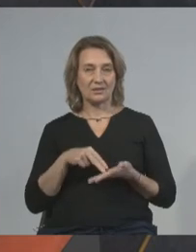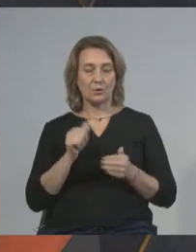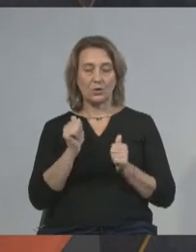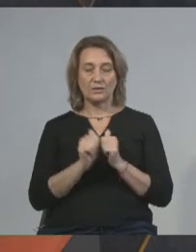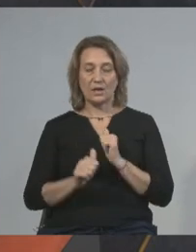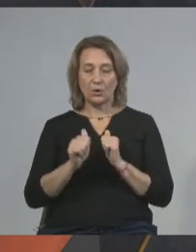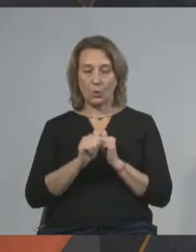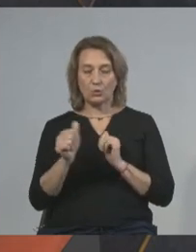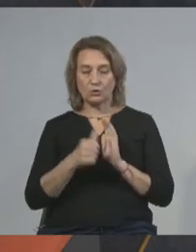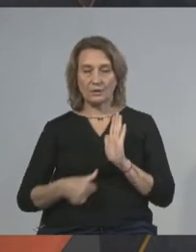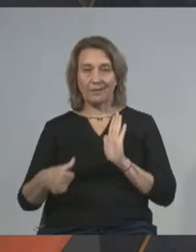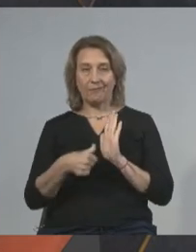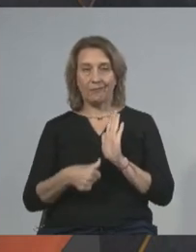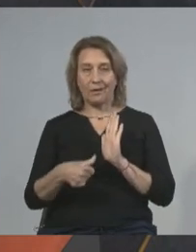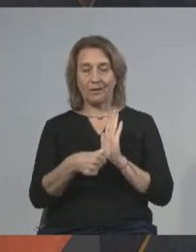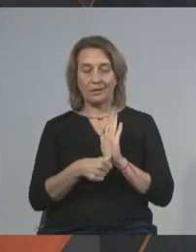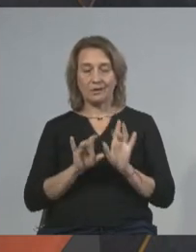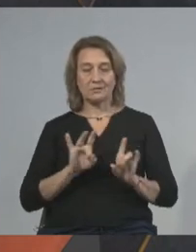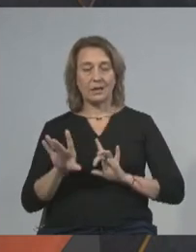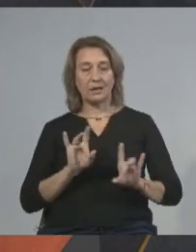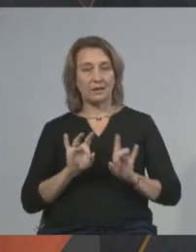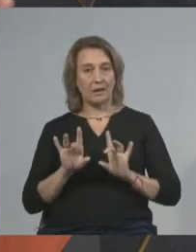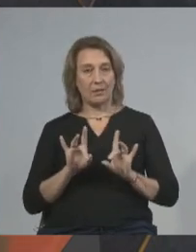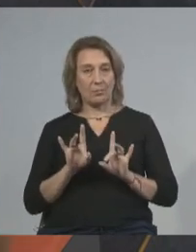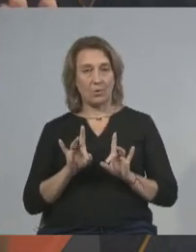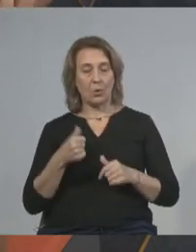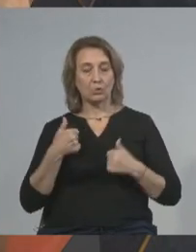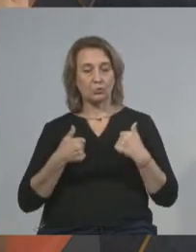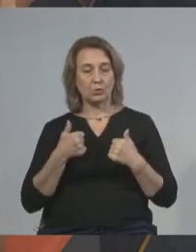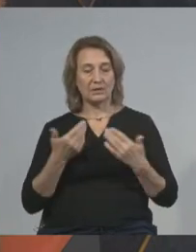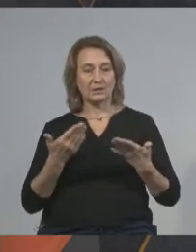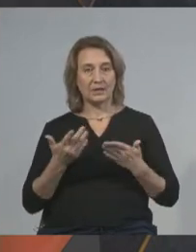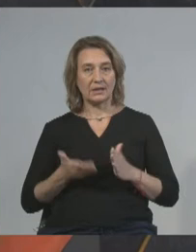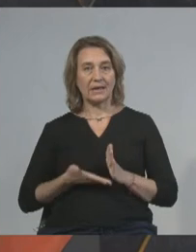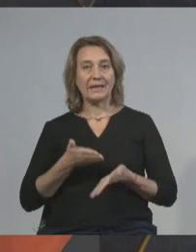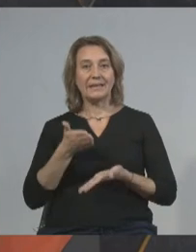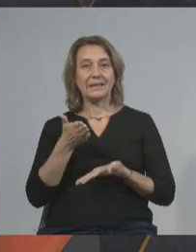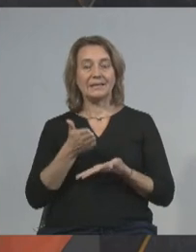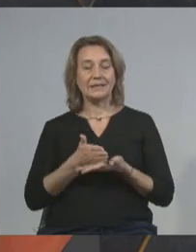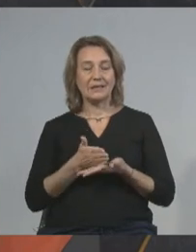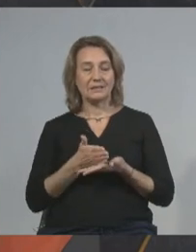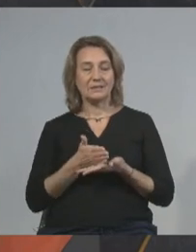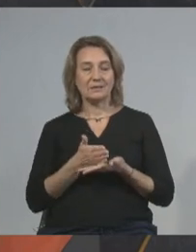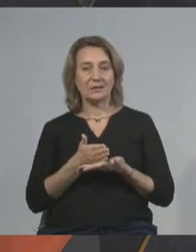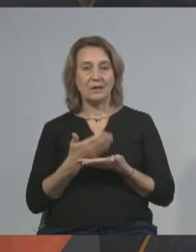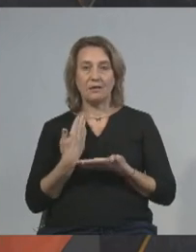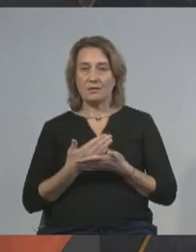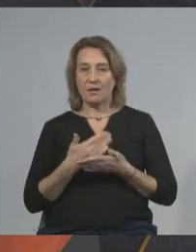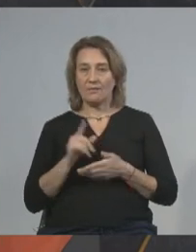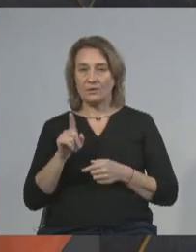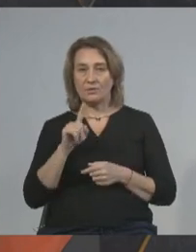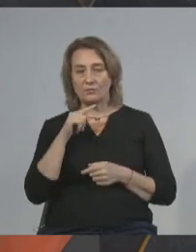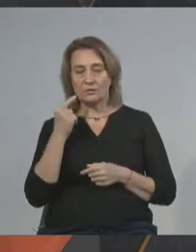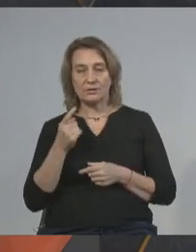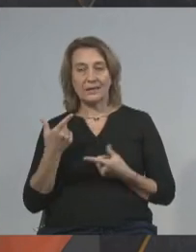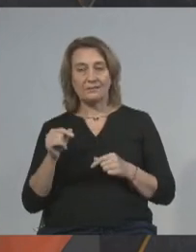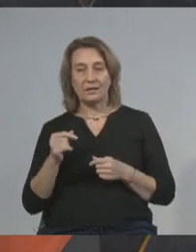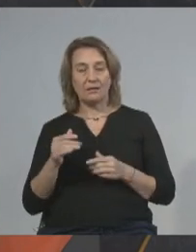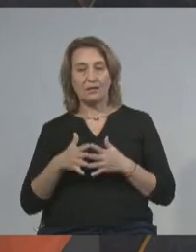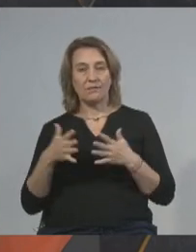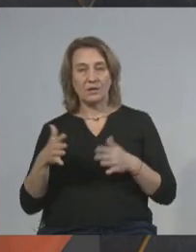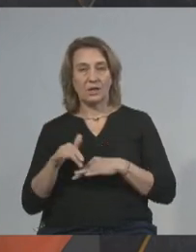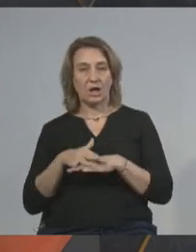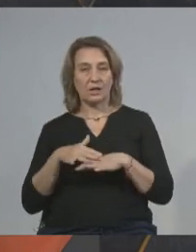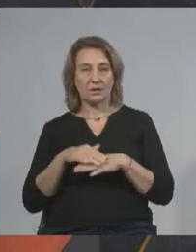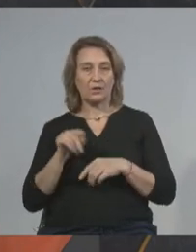impact for the price for each click on the ad so the competition that is even present in russia when they do not